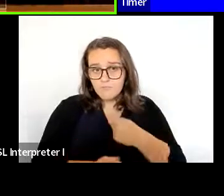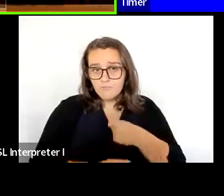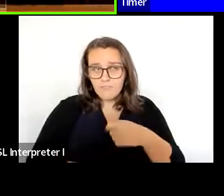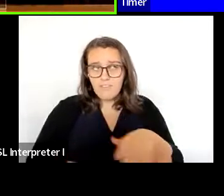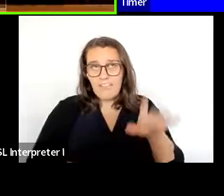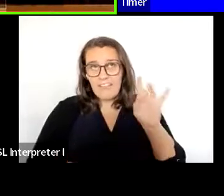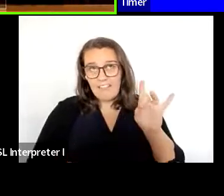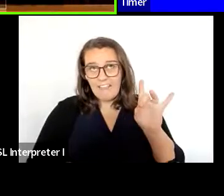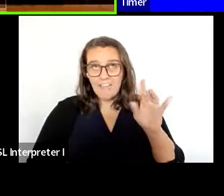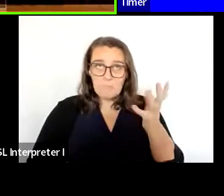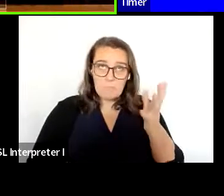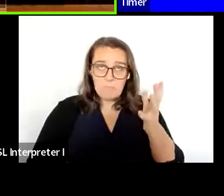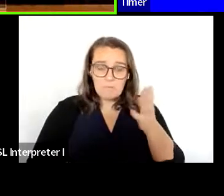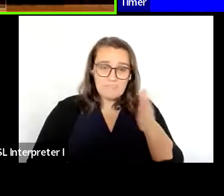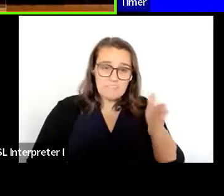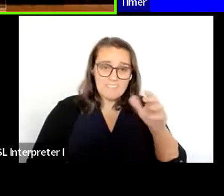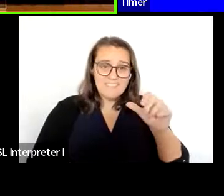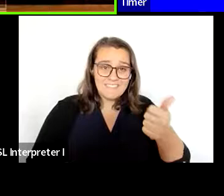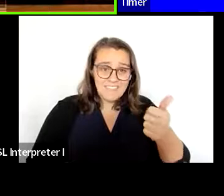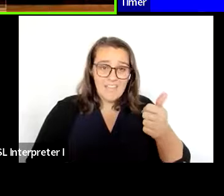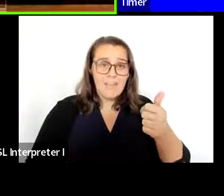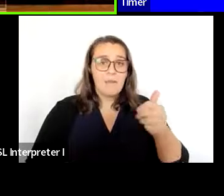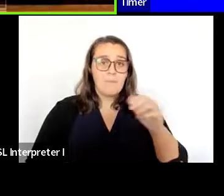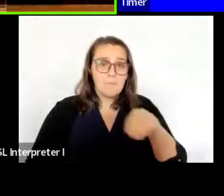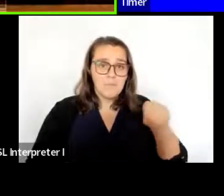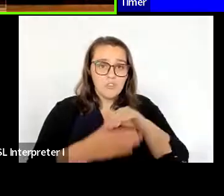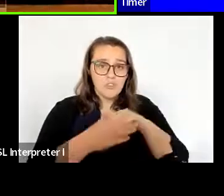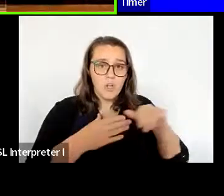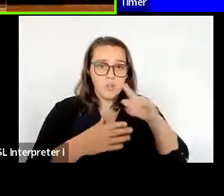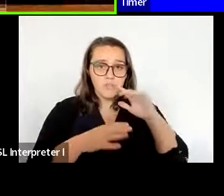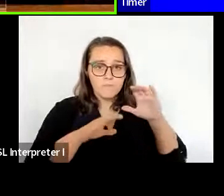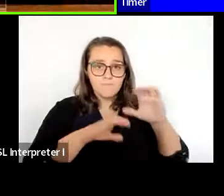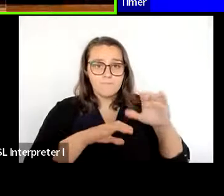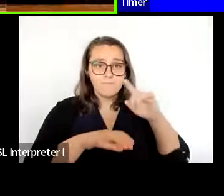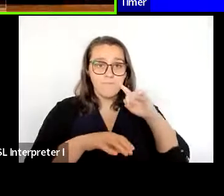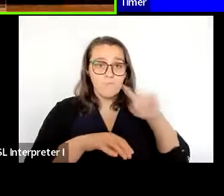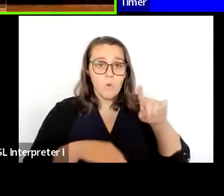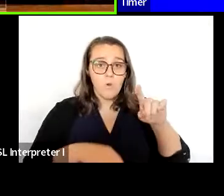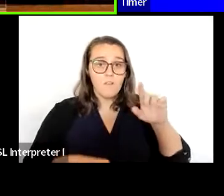capital budget to make some of those temporary changes permanent?